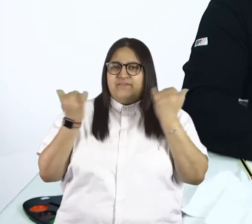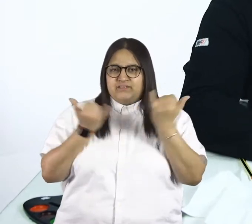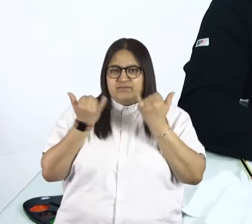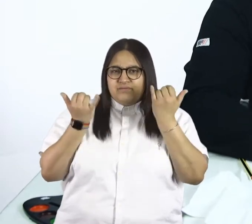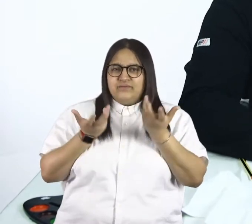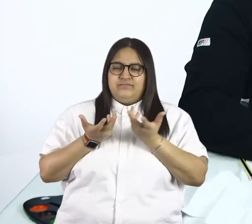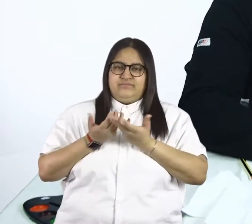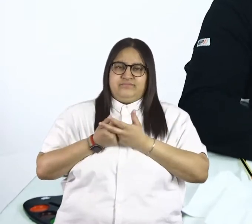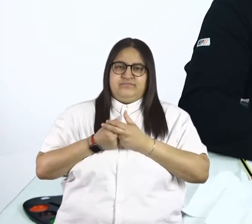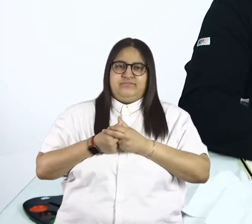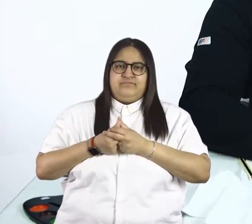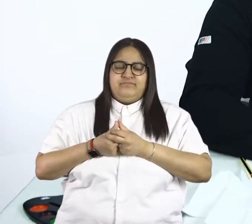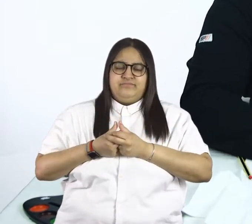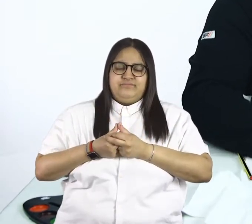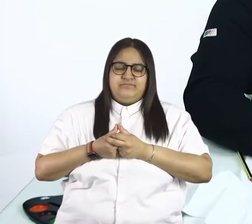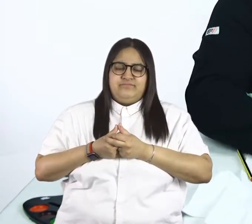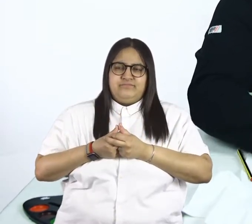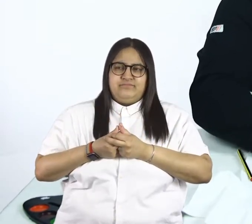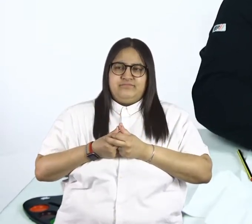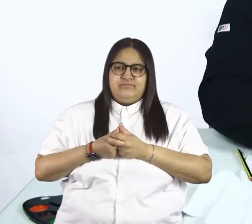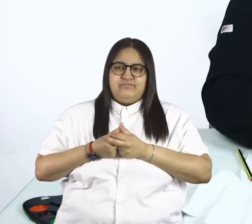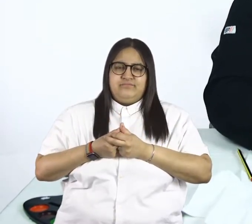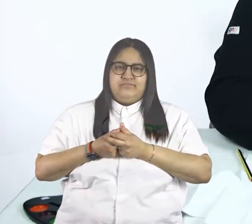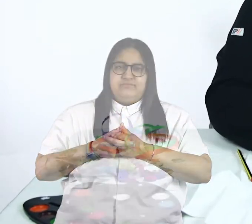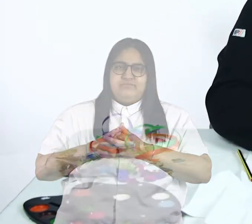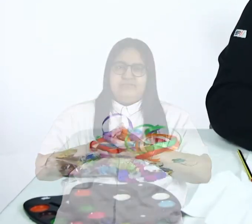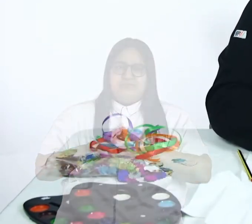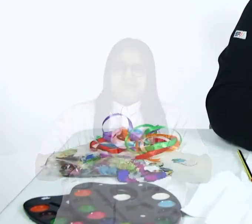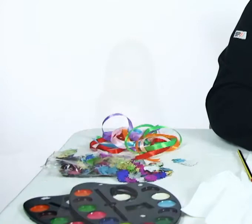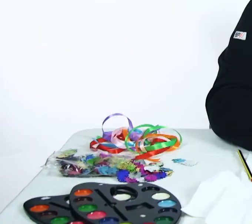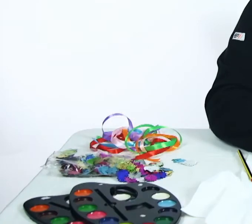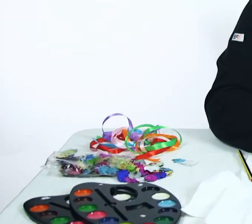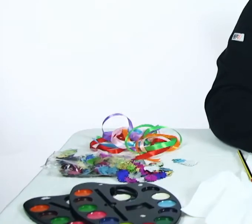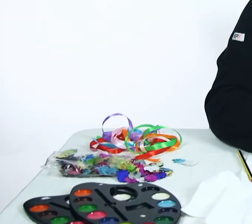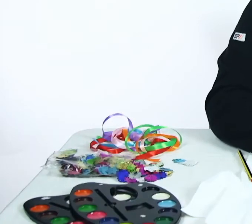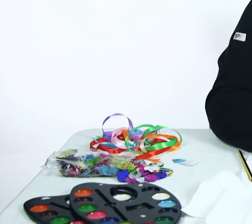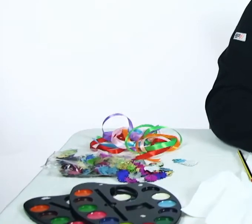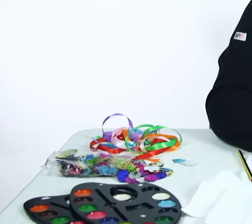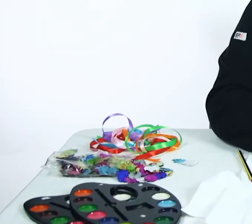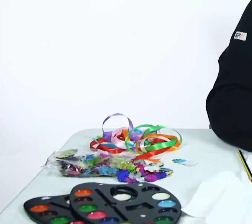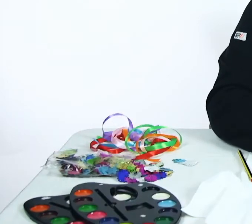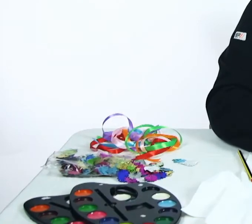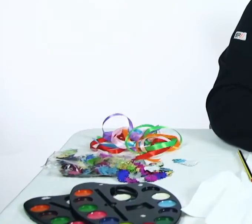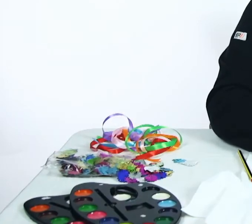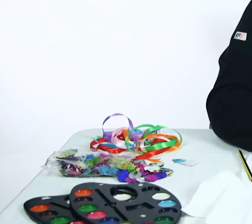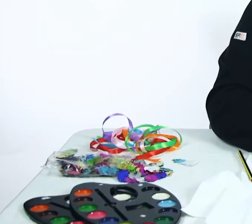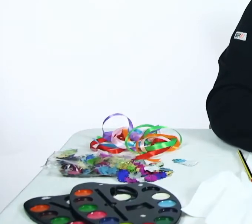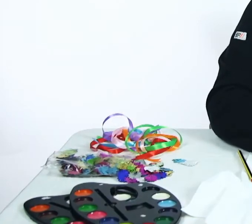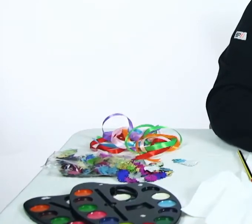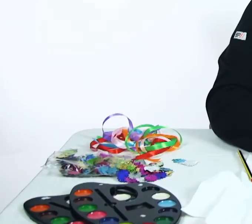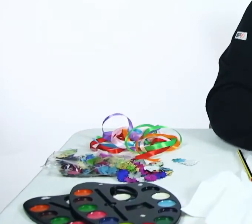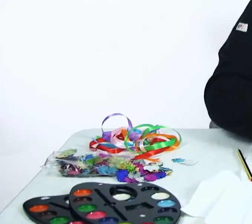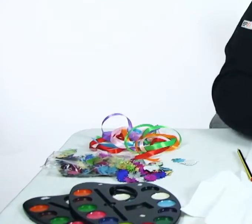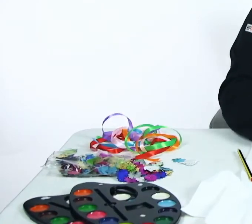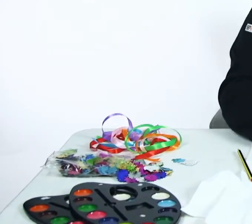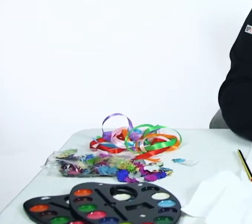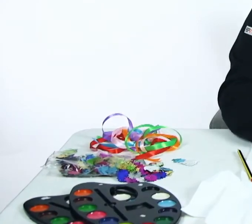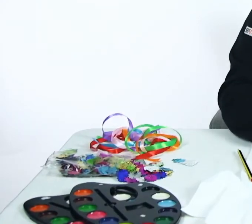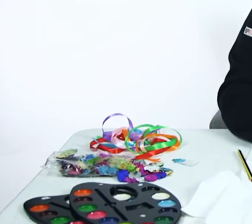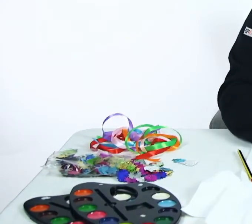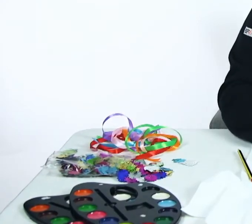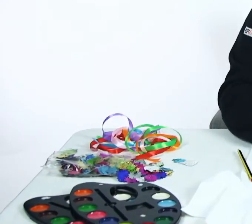kind of wilderness, like trees, plants. Oh, plants